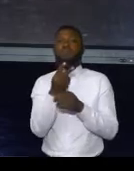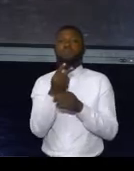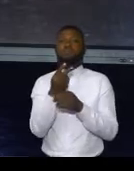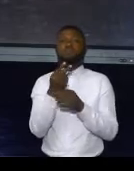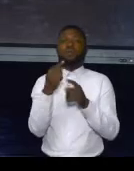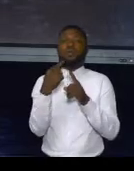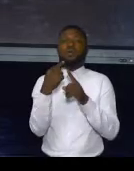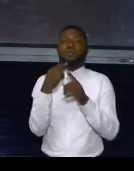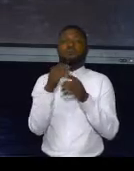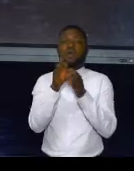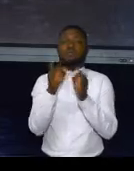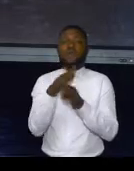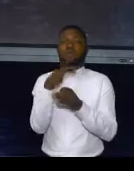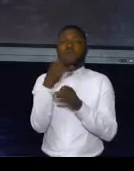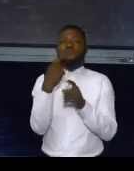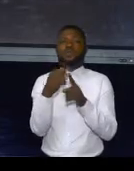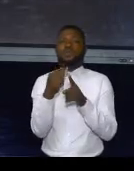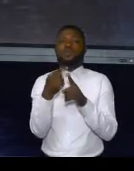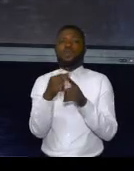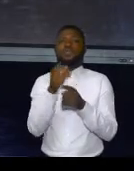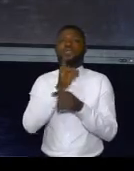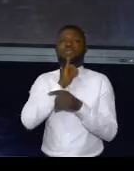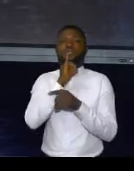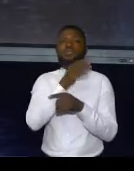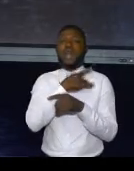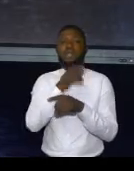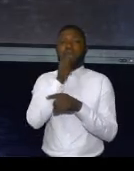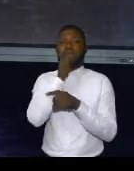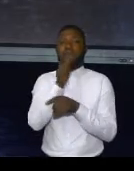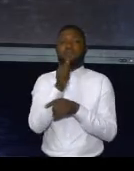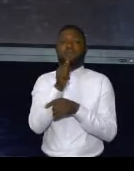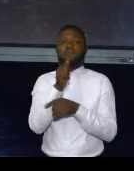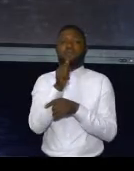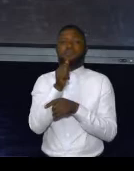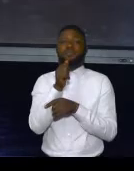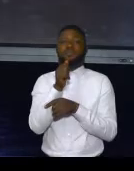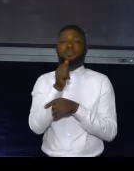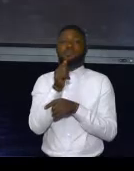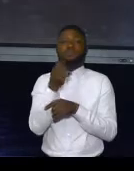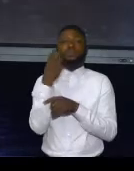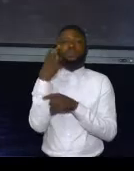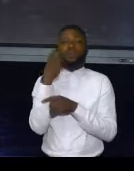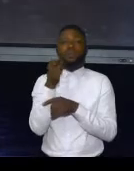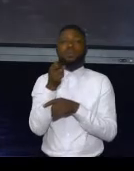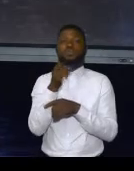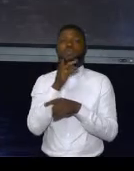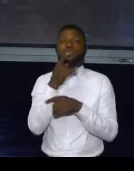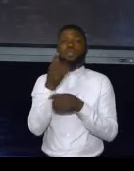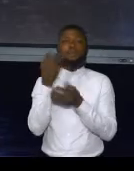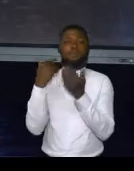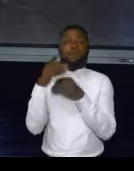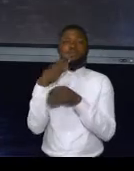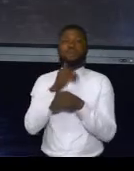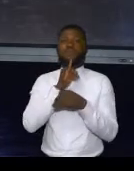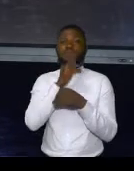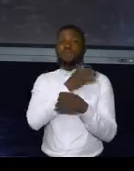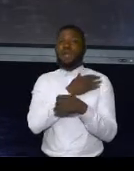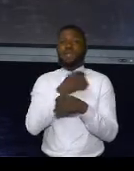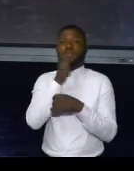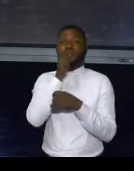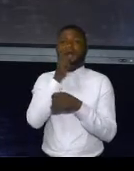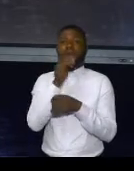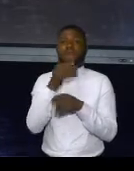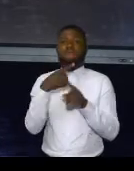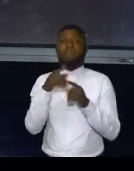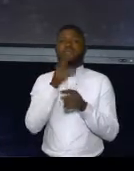and am. Don't forget we said was is the past form of is and am. But